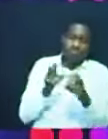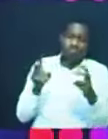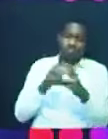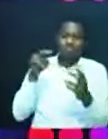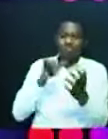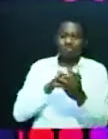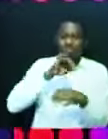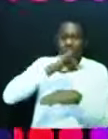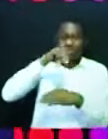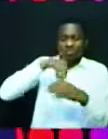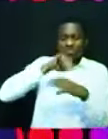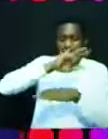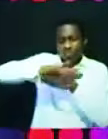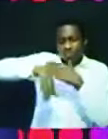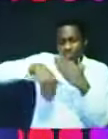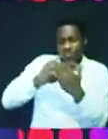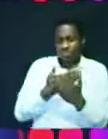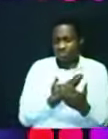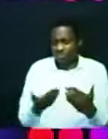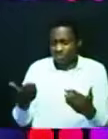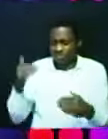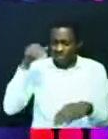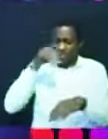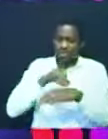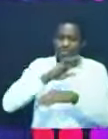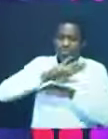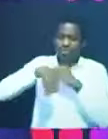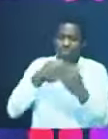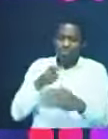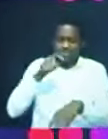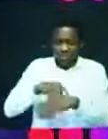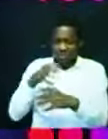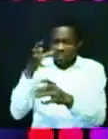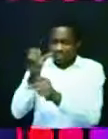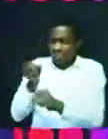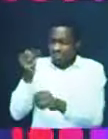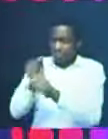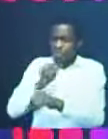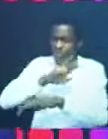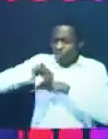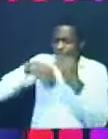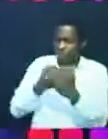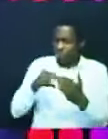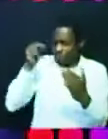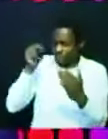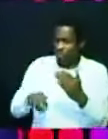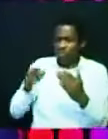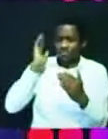times, having all that you need, you will abound in every good work.